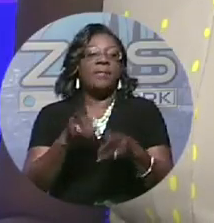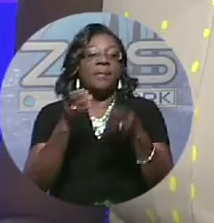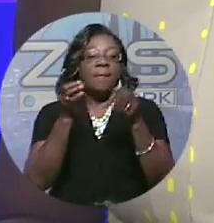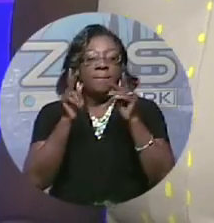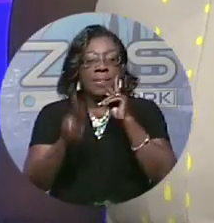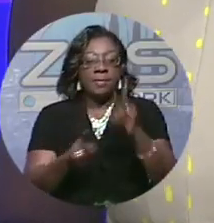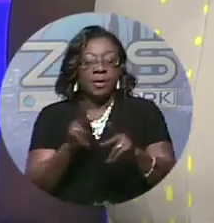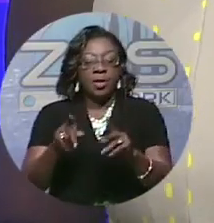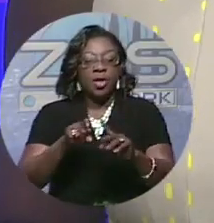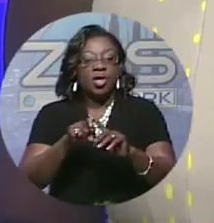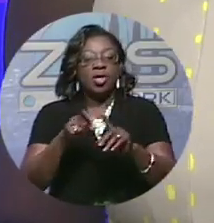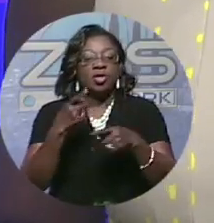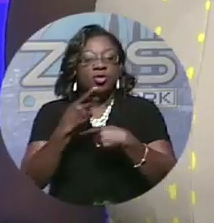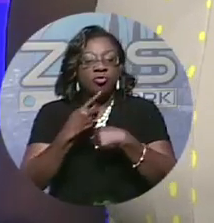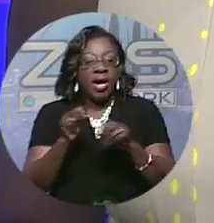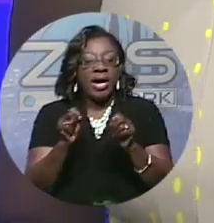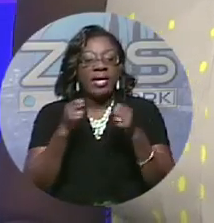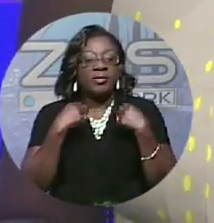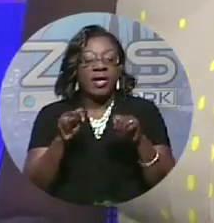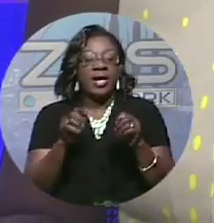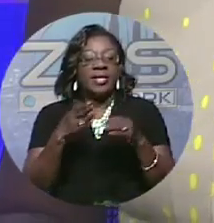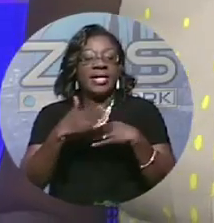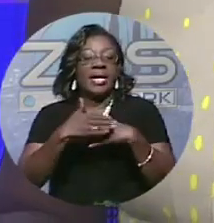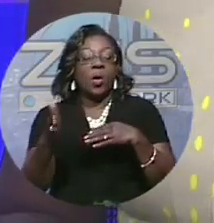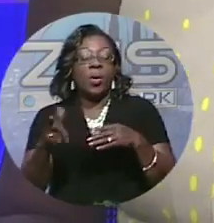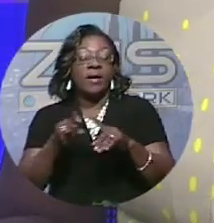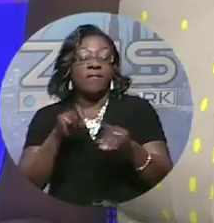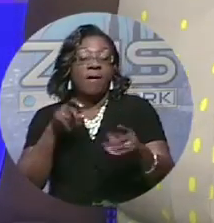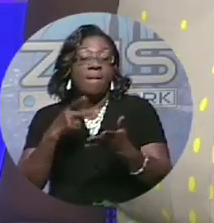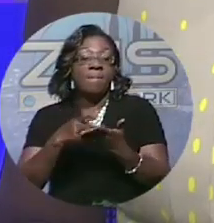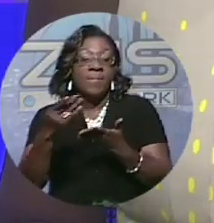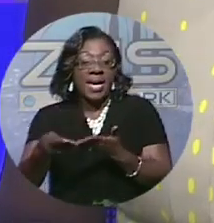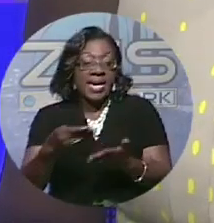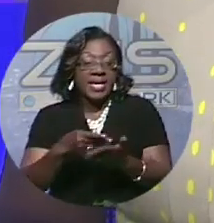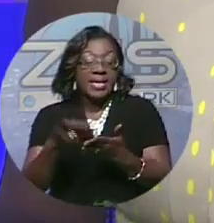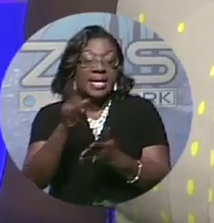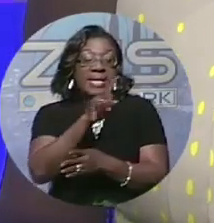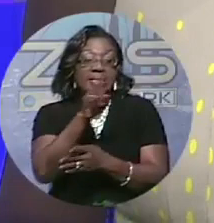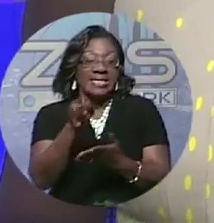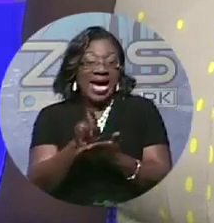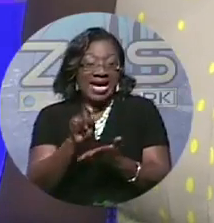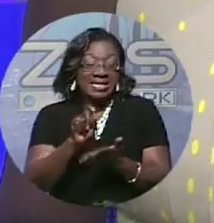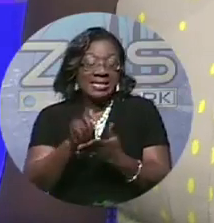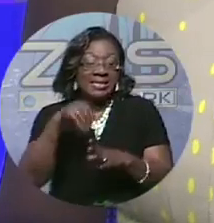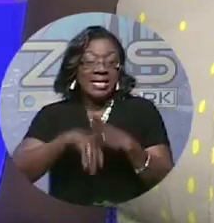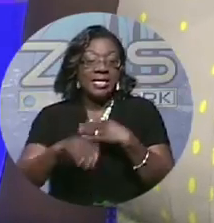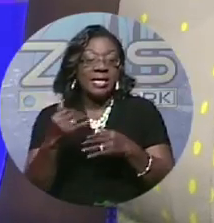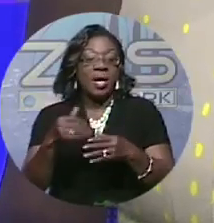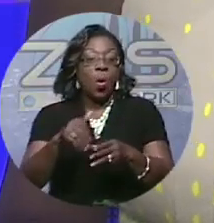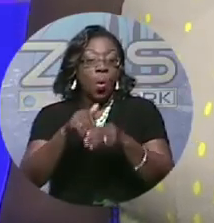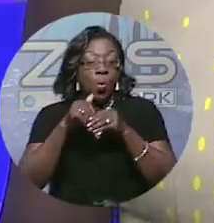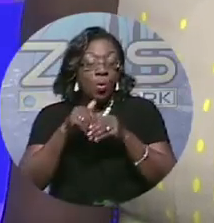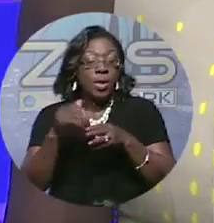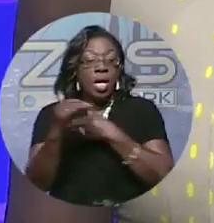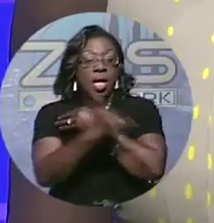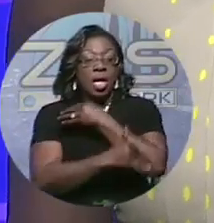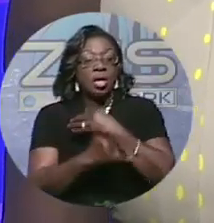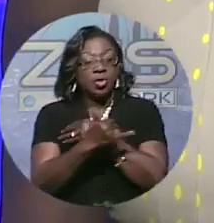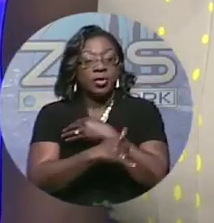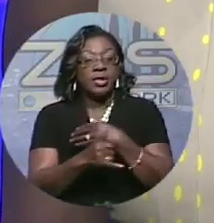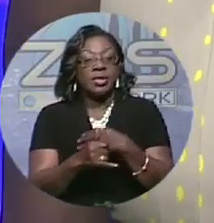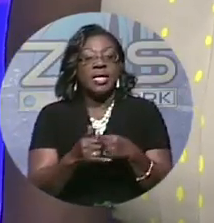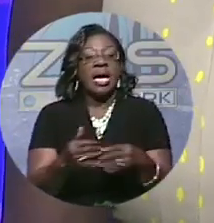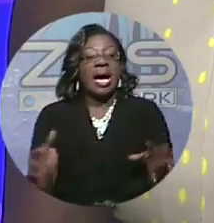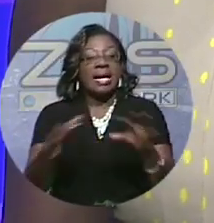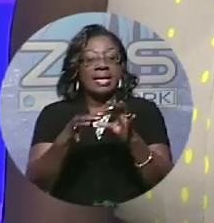companies worldwide. The Panama Papers were created by the Panamanian corporate service provider Mossack Fonseca and